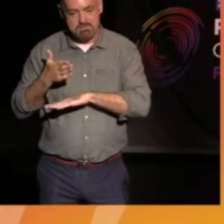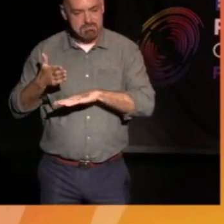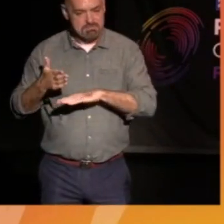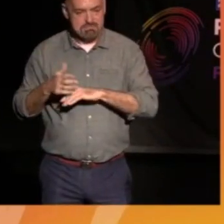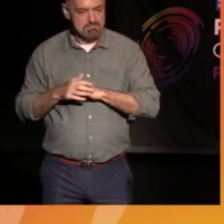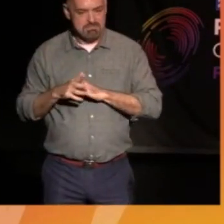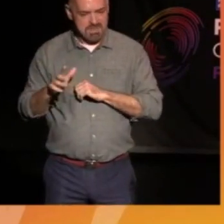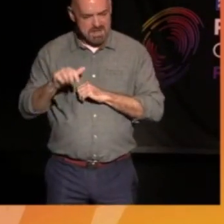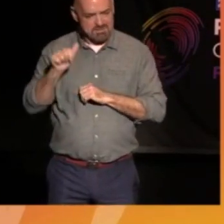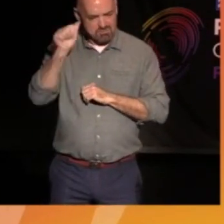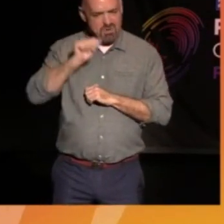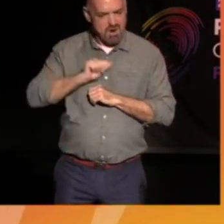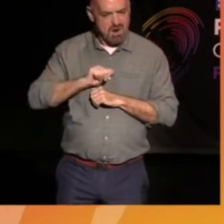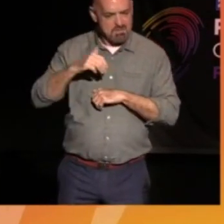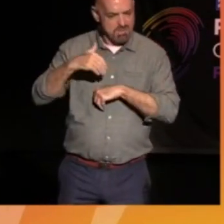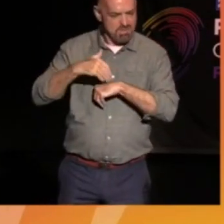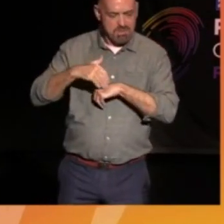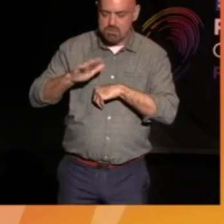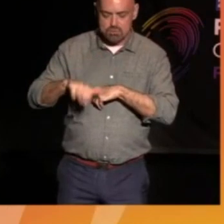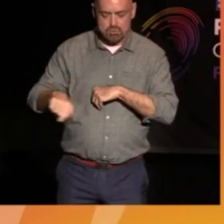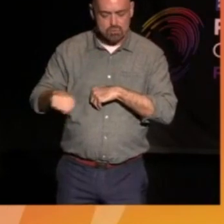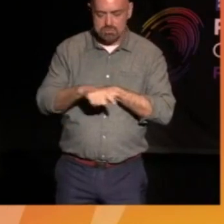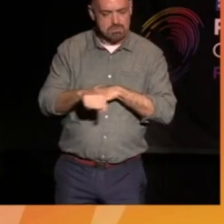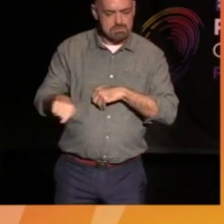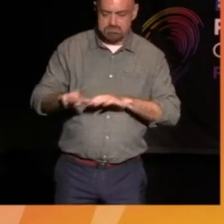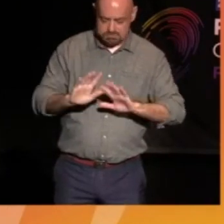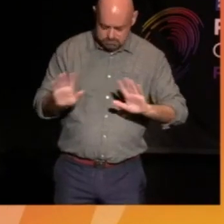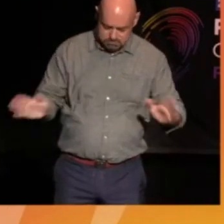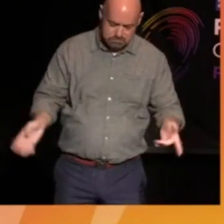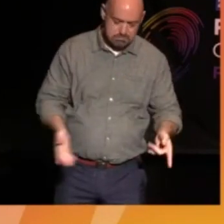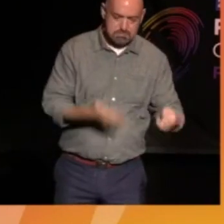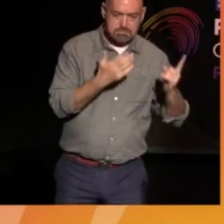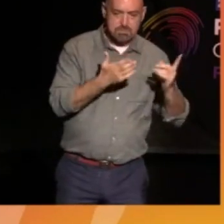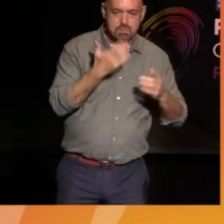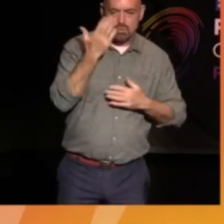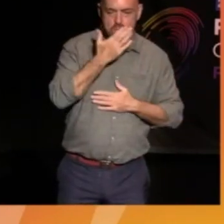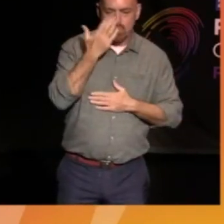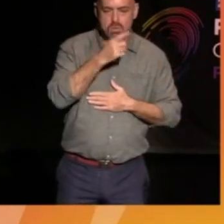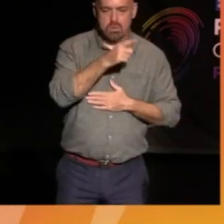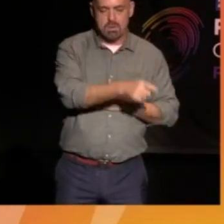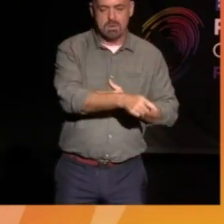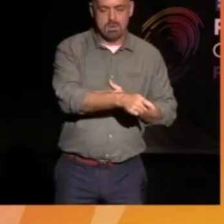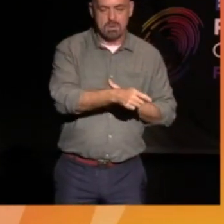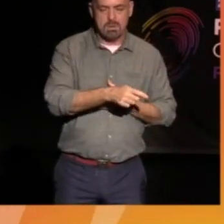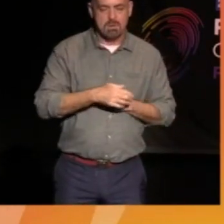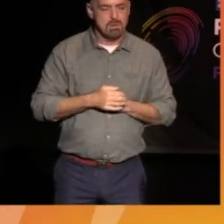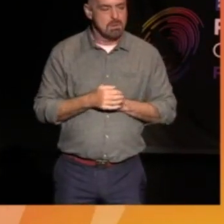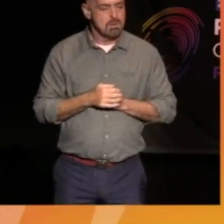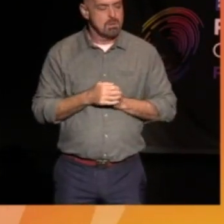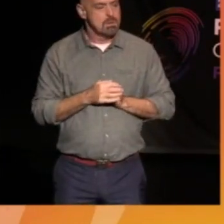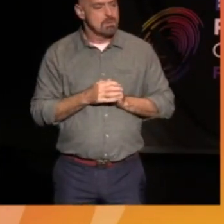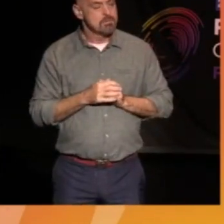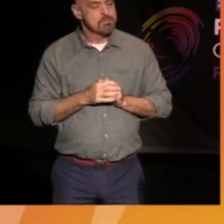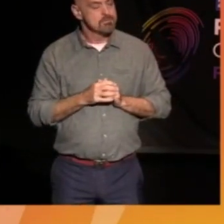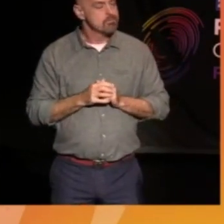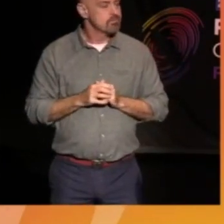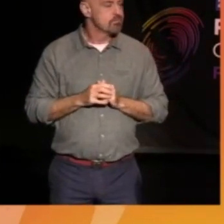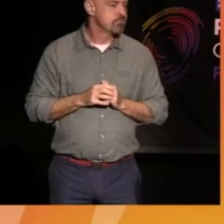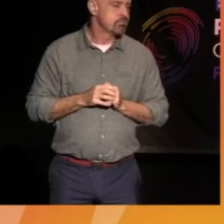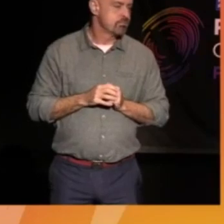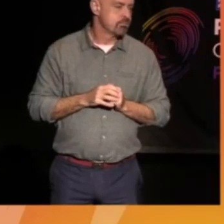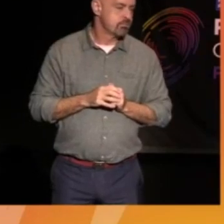is crime against them, and they should not be working. They should be going to school. And they were trafficked, or